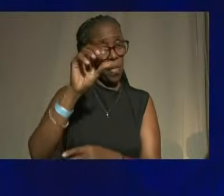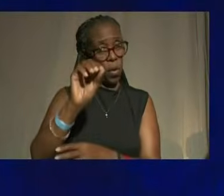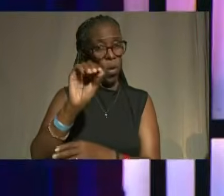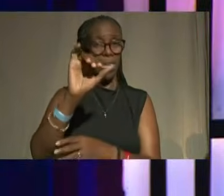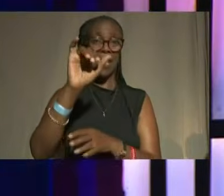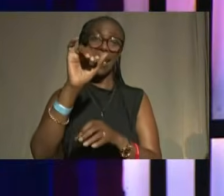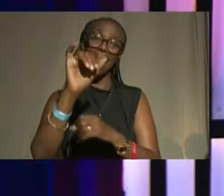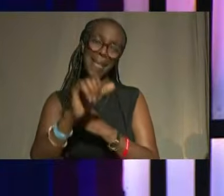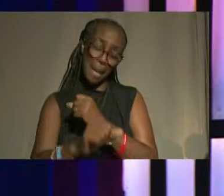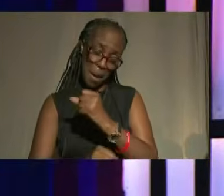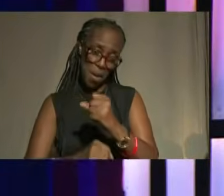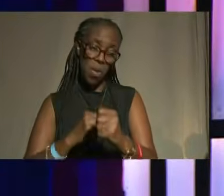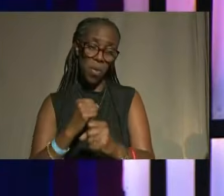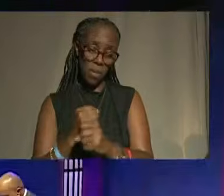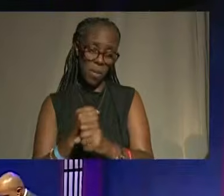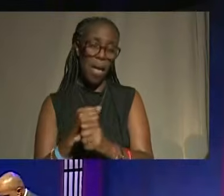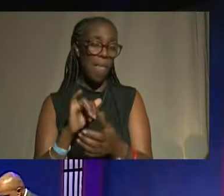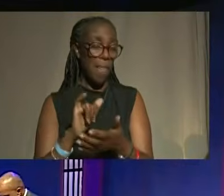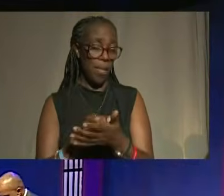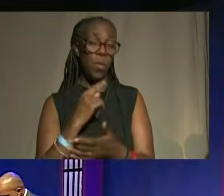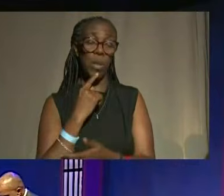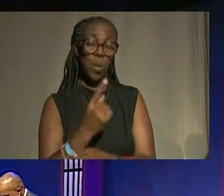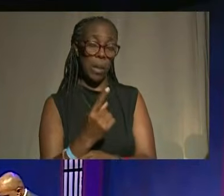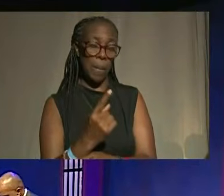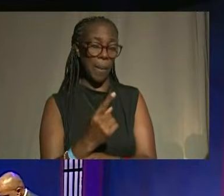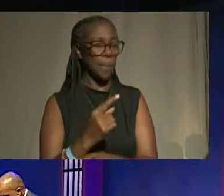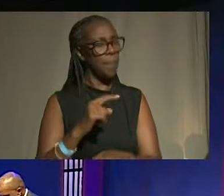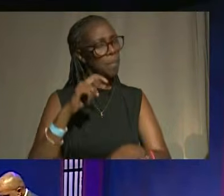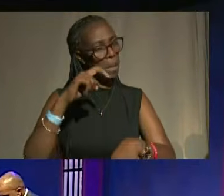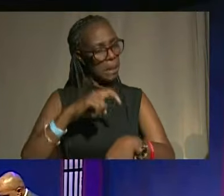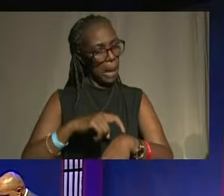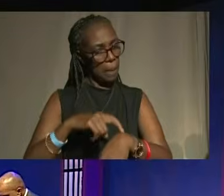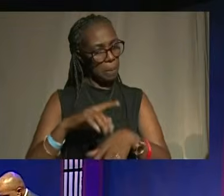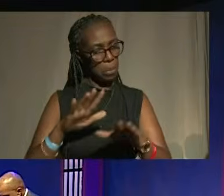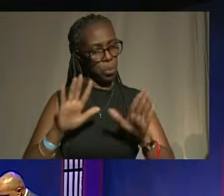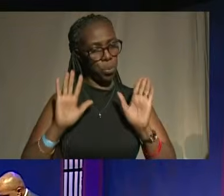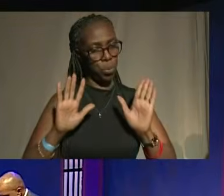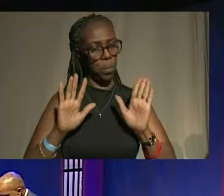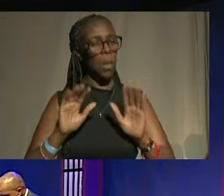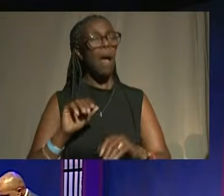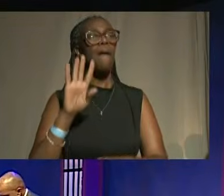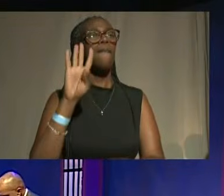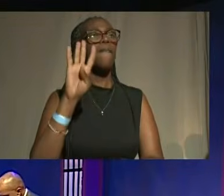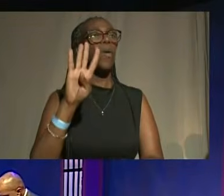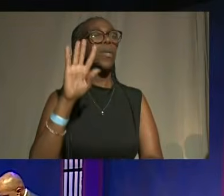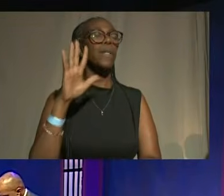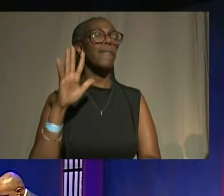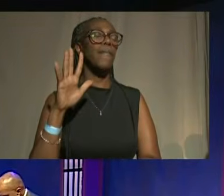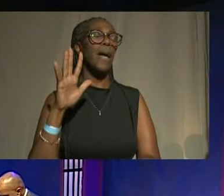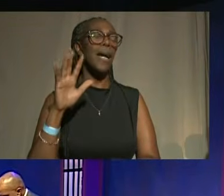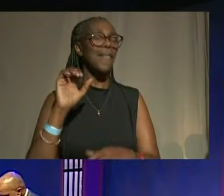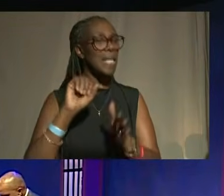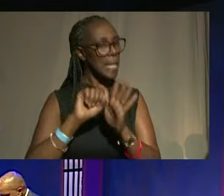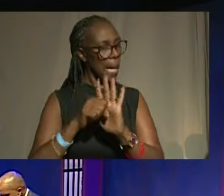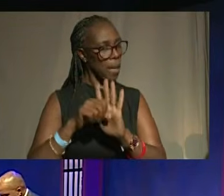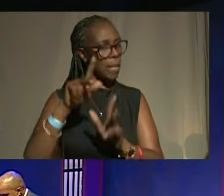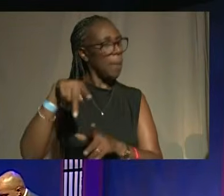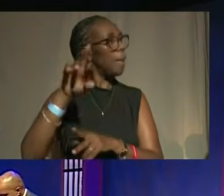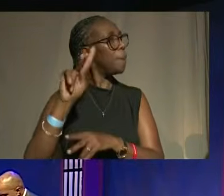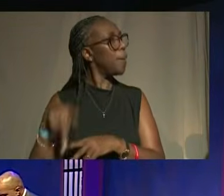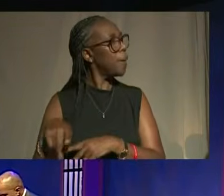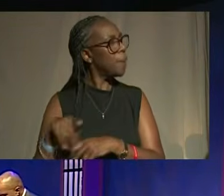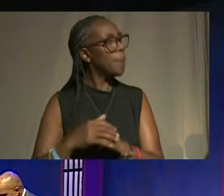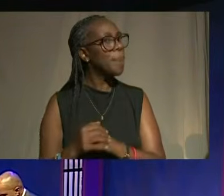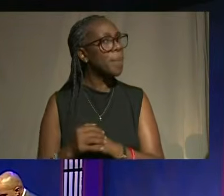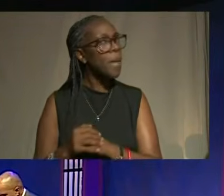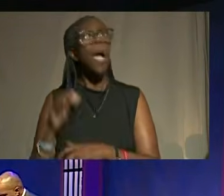the people of Jamaica. Mr. Tufton. Time, thank you. Team PNP, you have a 45-second rebuttal. It's interesting that they say that people are concerned about their